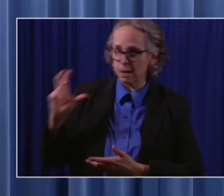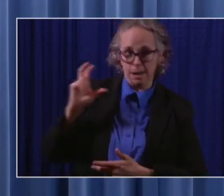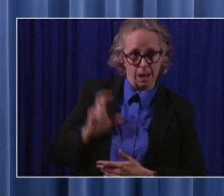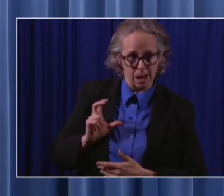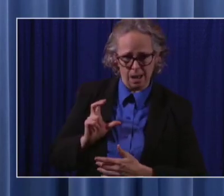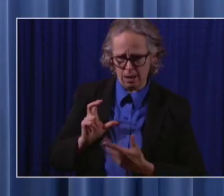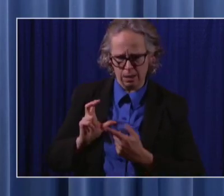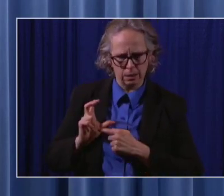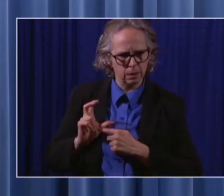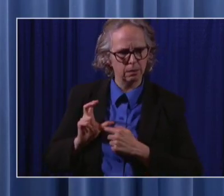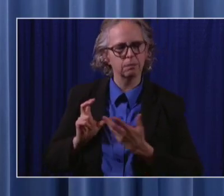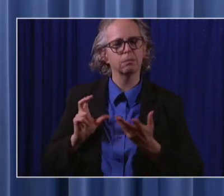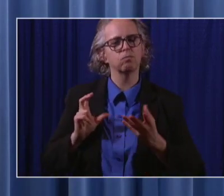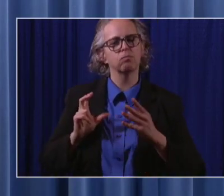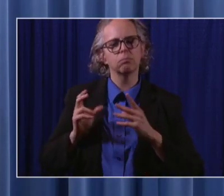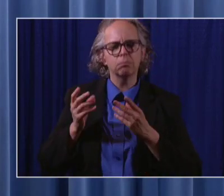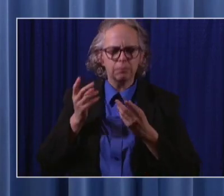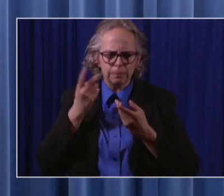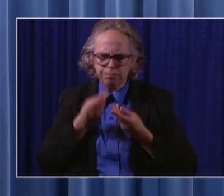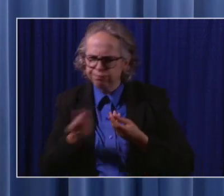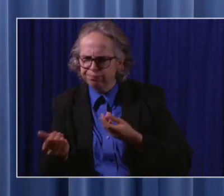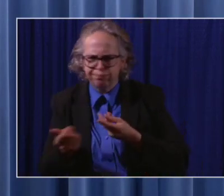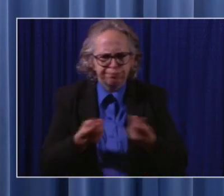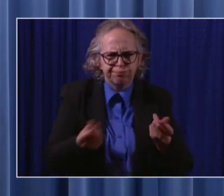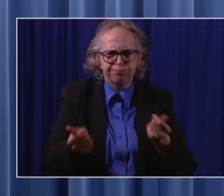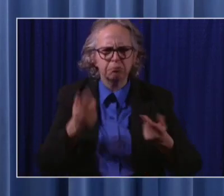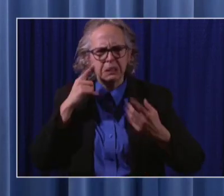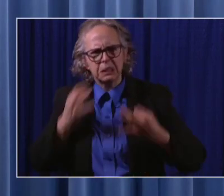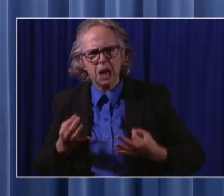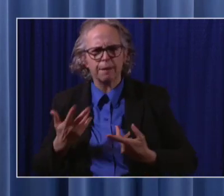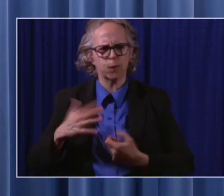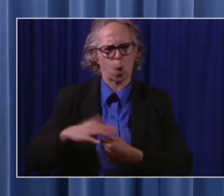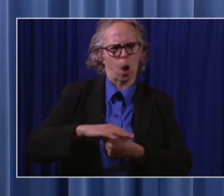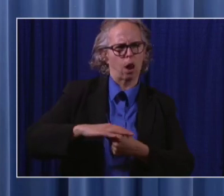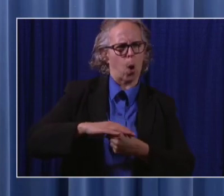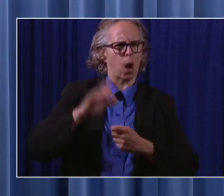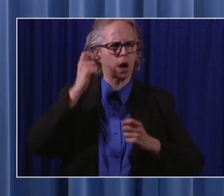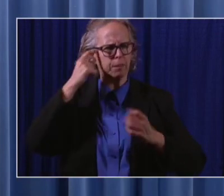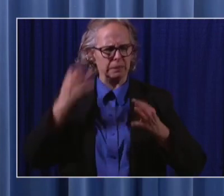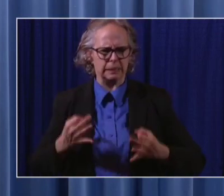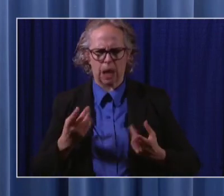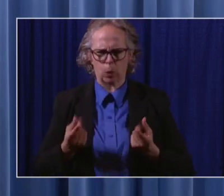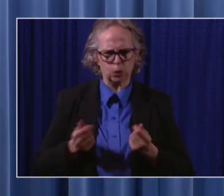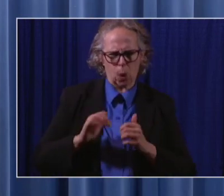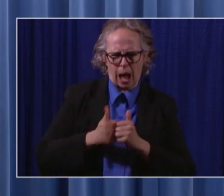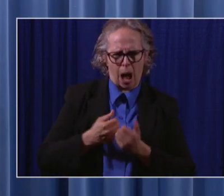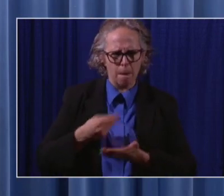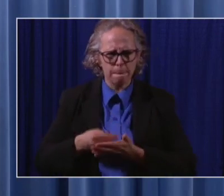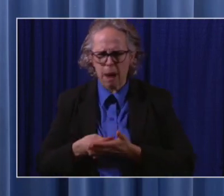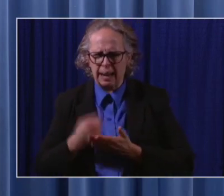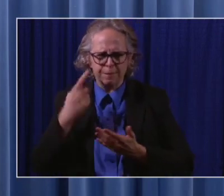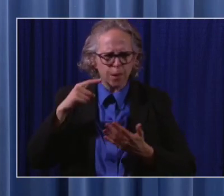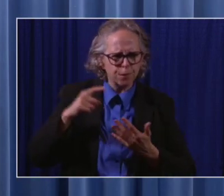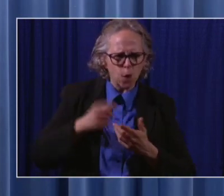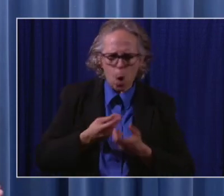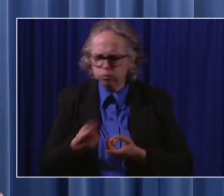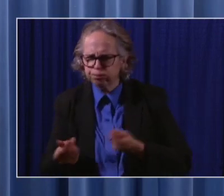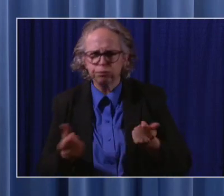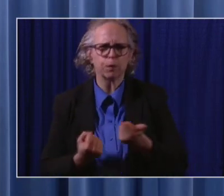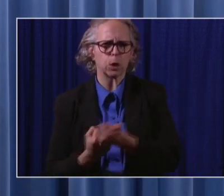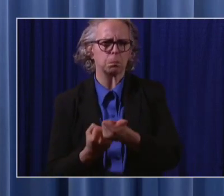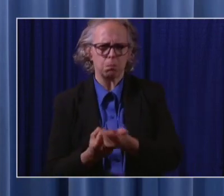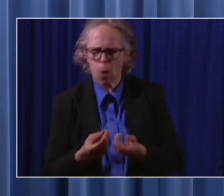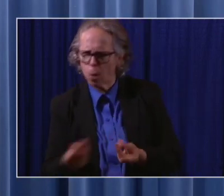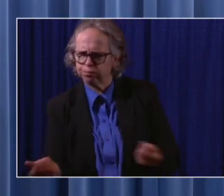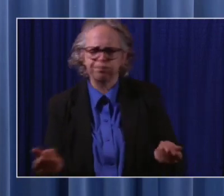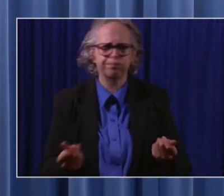those would be my two. We've also asked the administration to extend the federal authority for the National